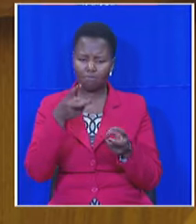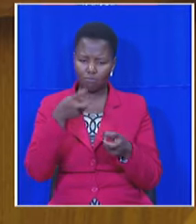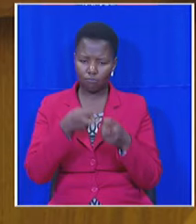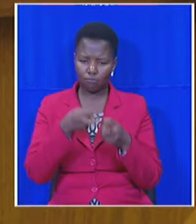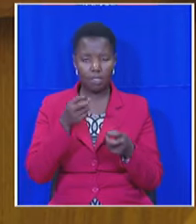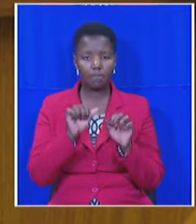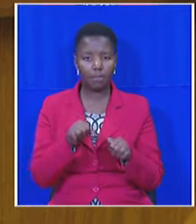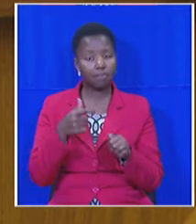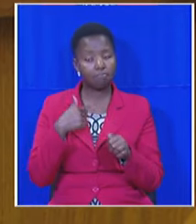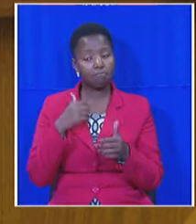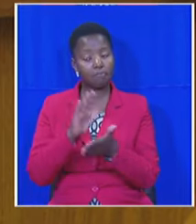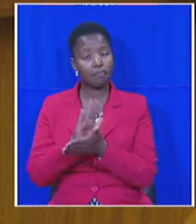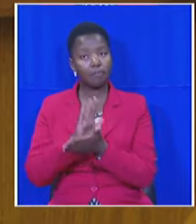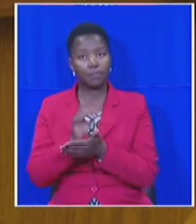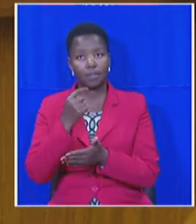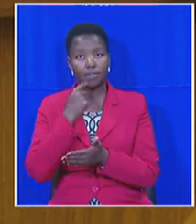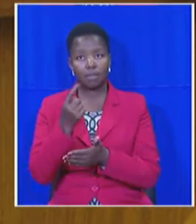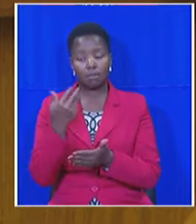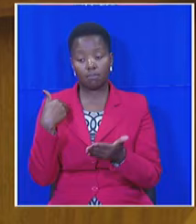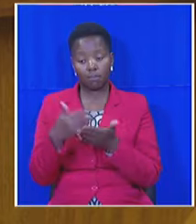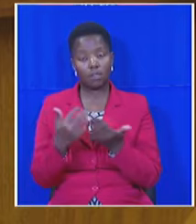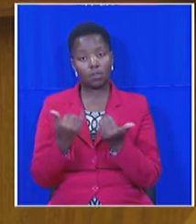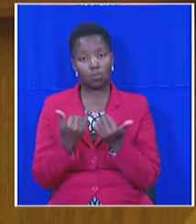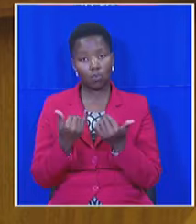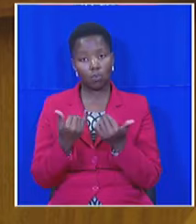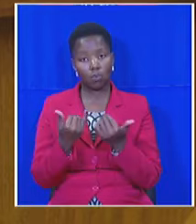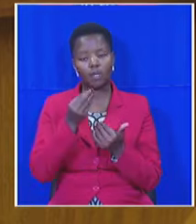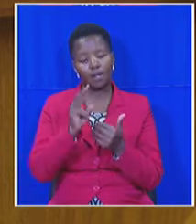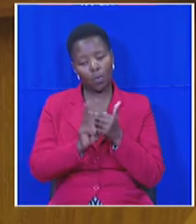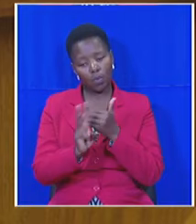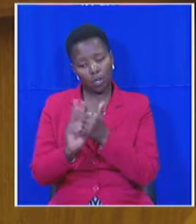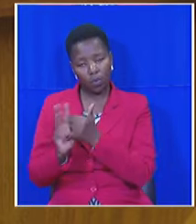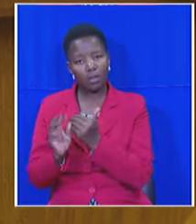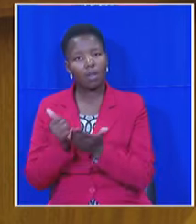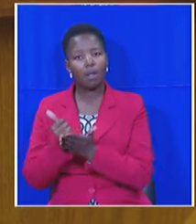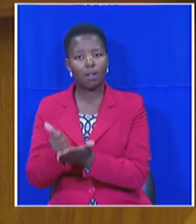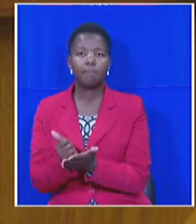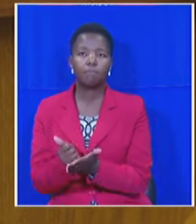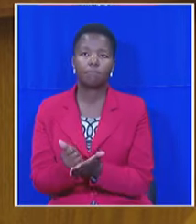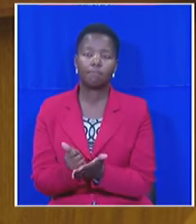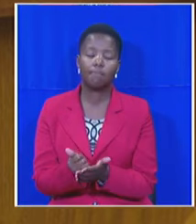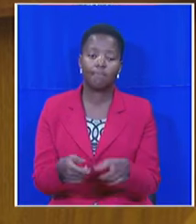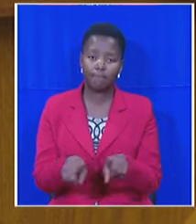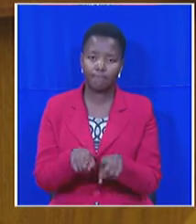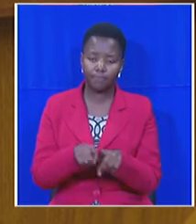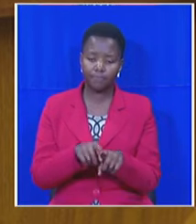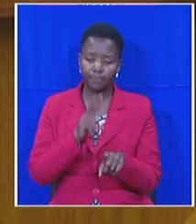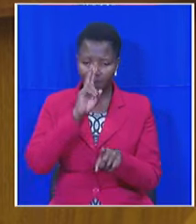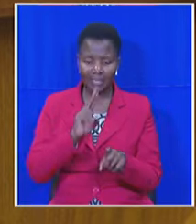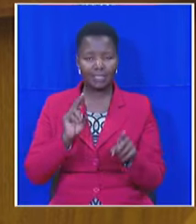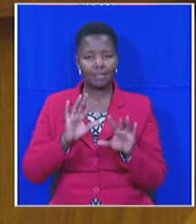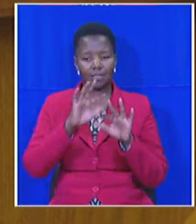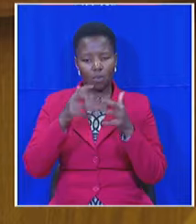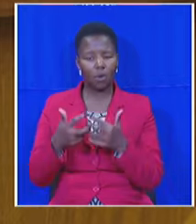your announcement that one school will be delivered every week. We also call on a coordinated effort between the Department